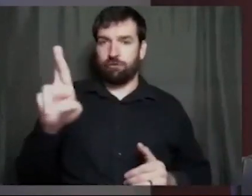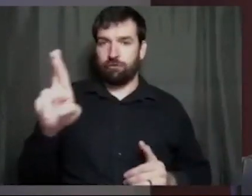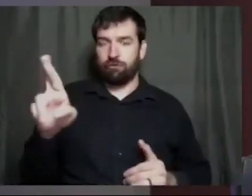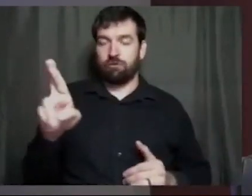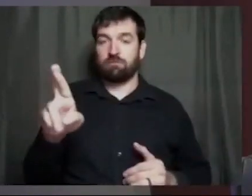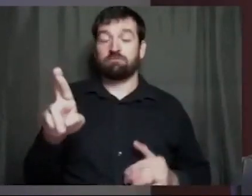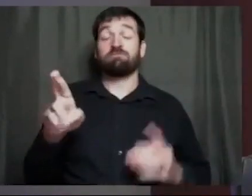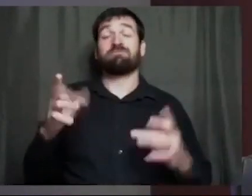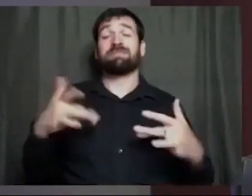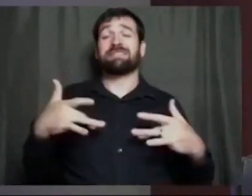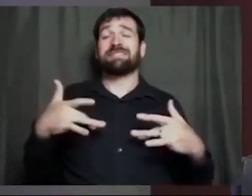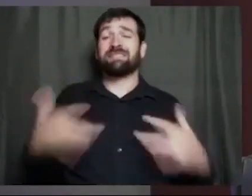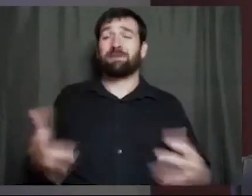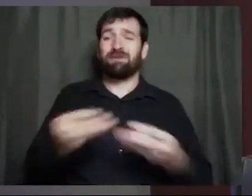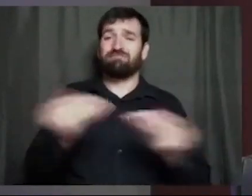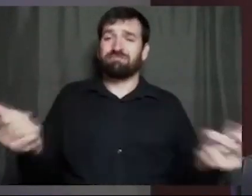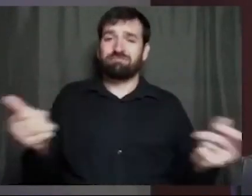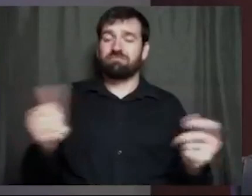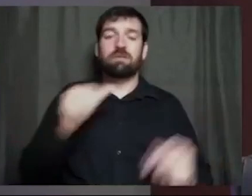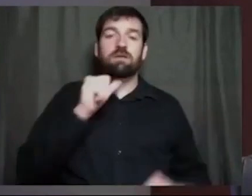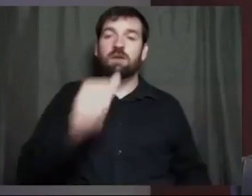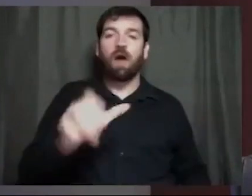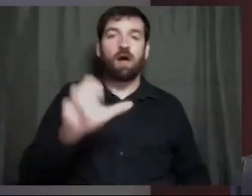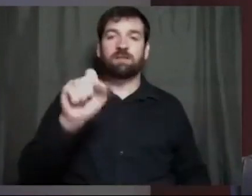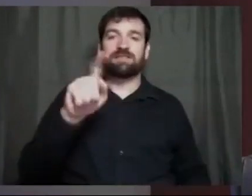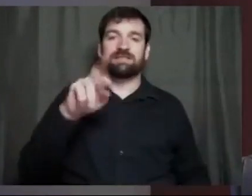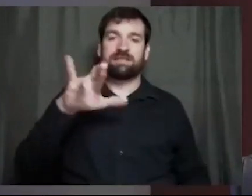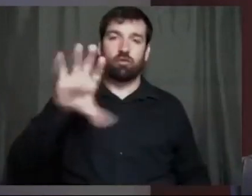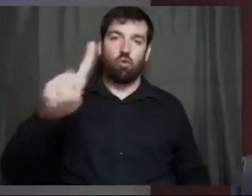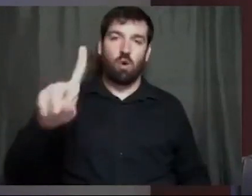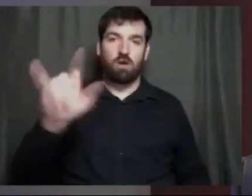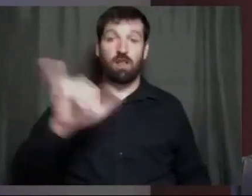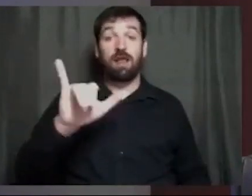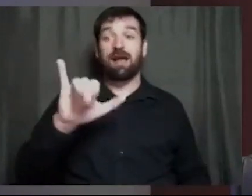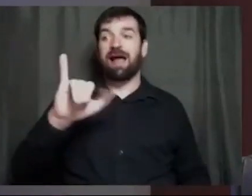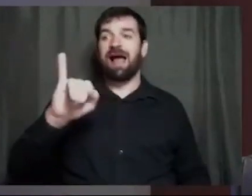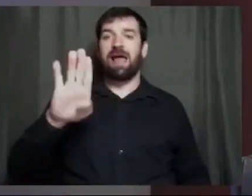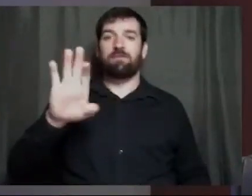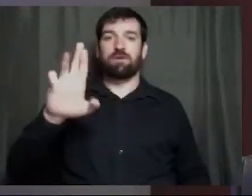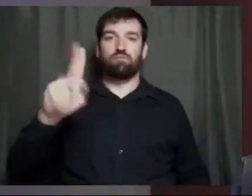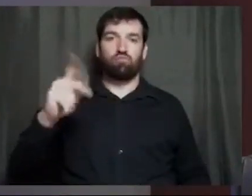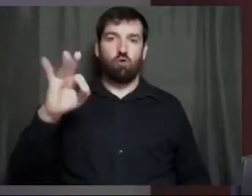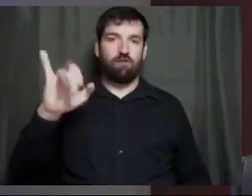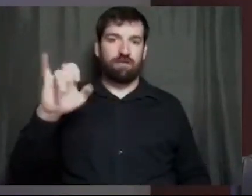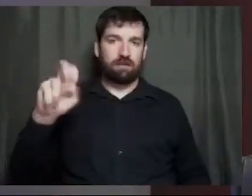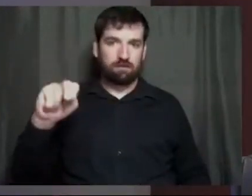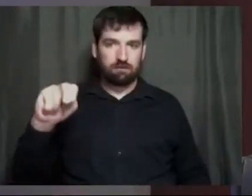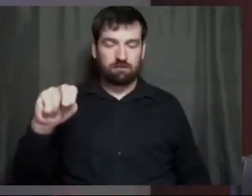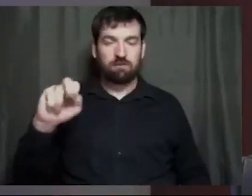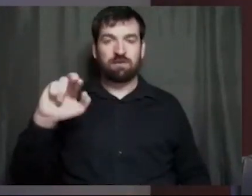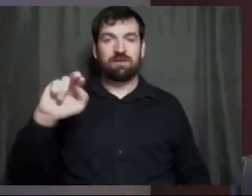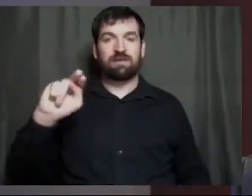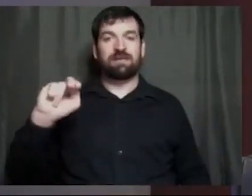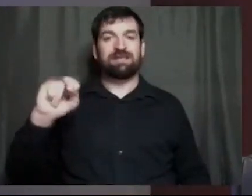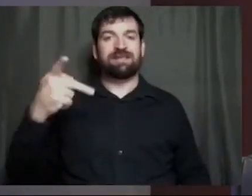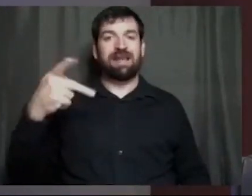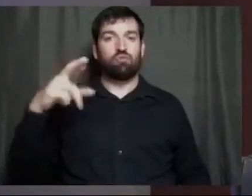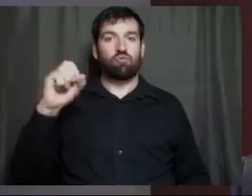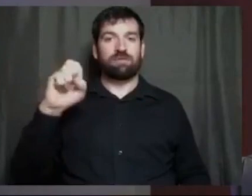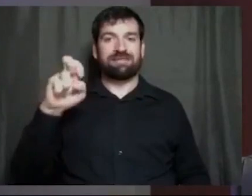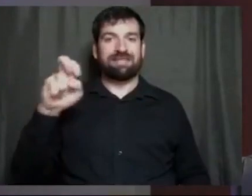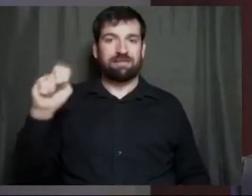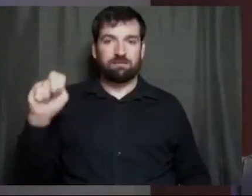treated with nonsteroidal anti-inflammatories like ibuprofen or naproxen, and then again resolves. It is nothing like